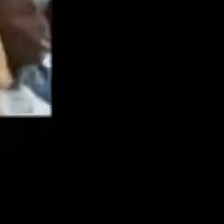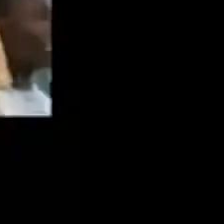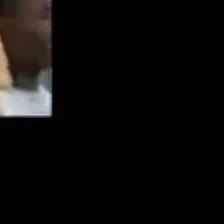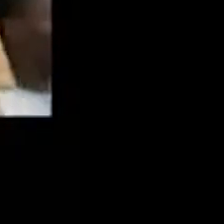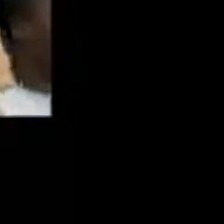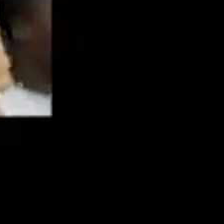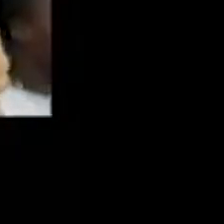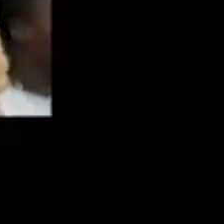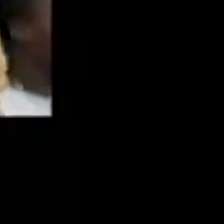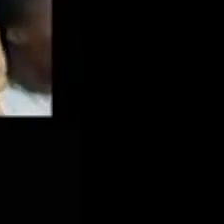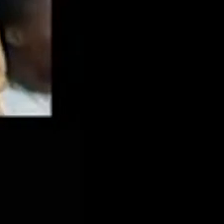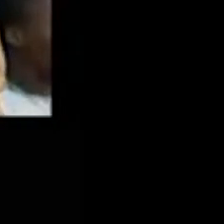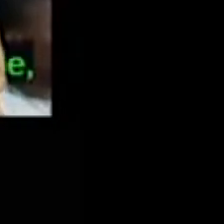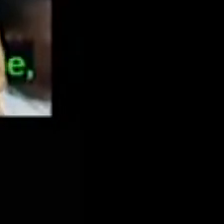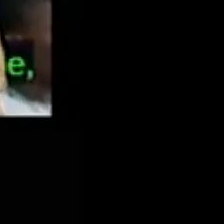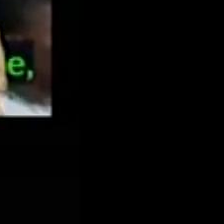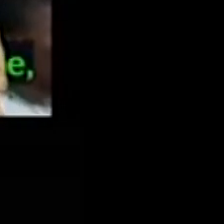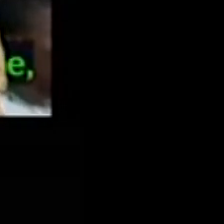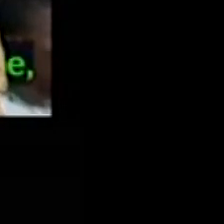is